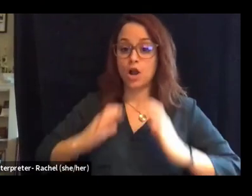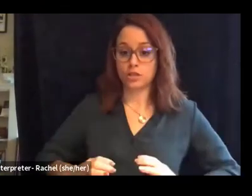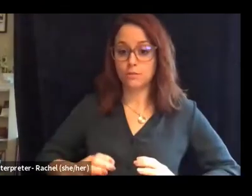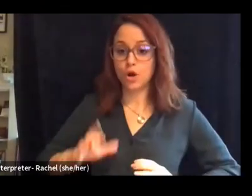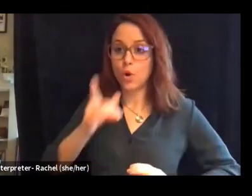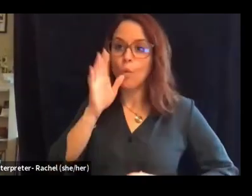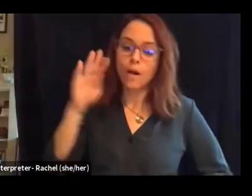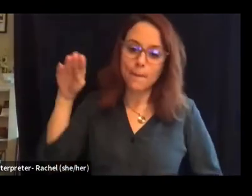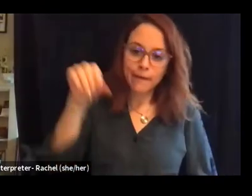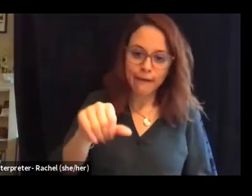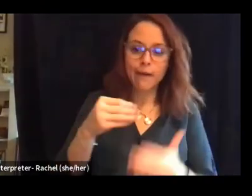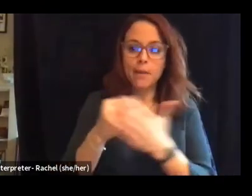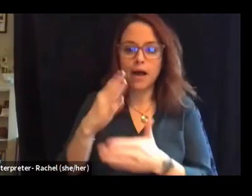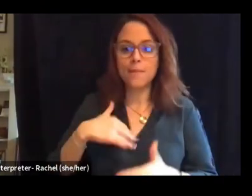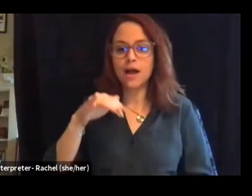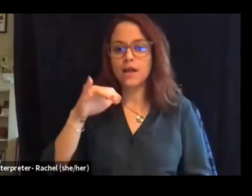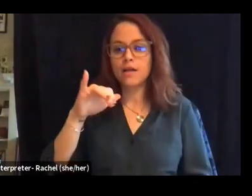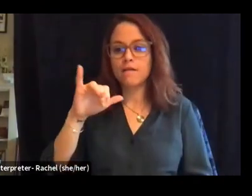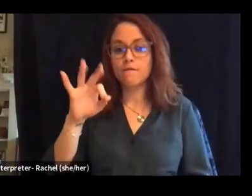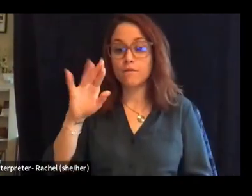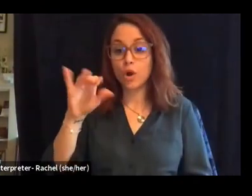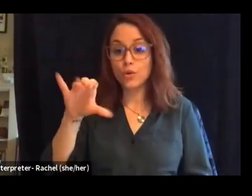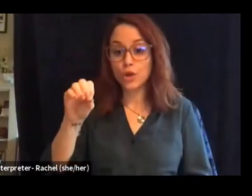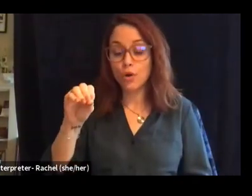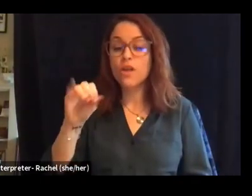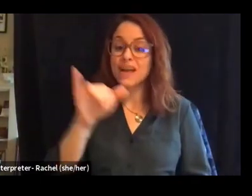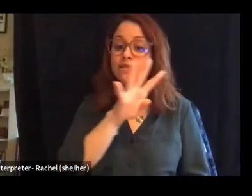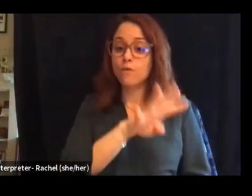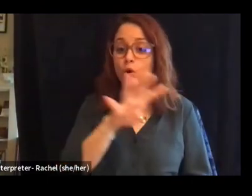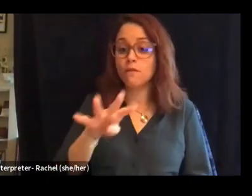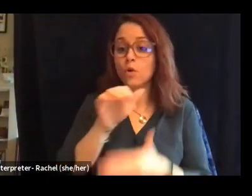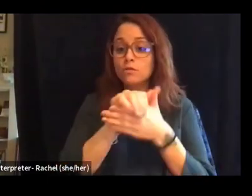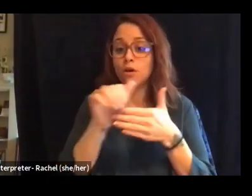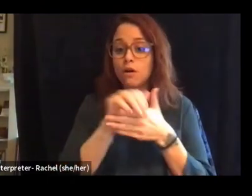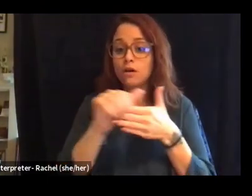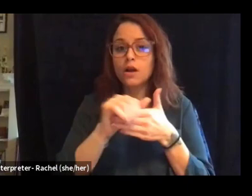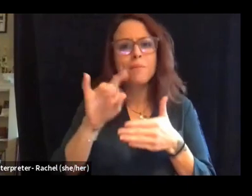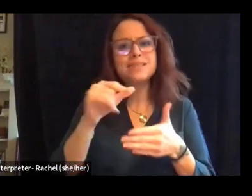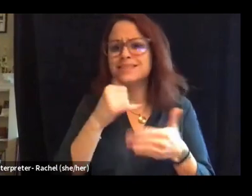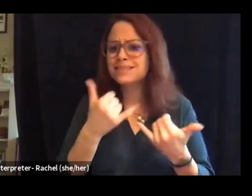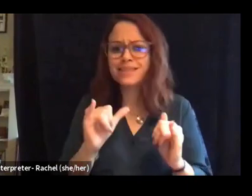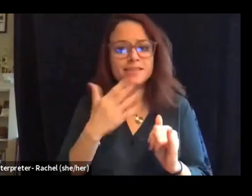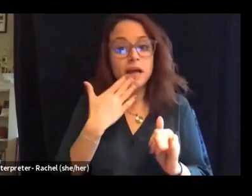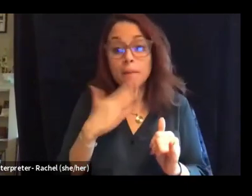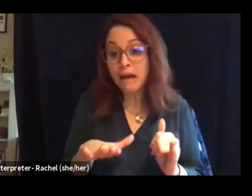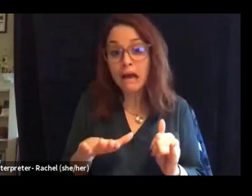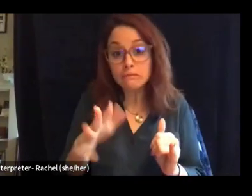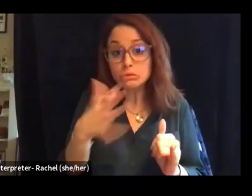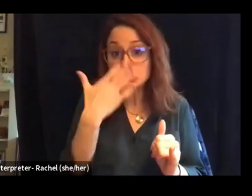customer, is $44. Still not bad, because that customer is going to deliver